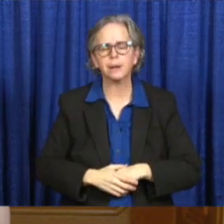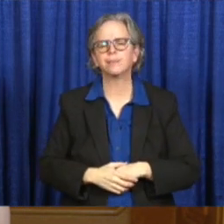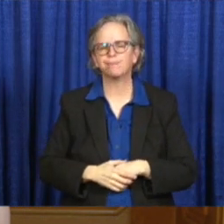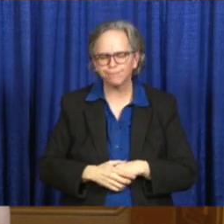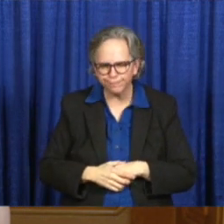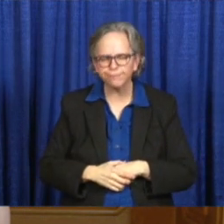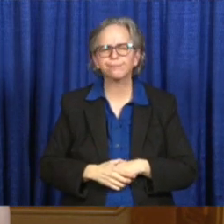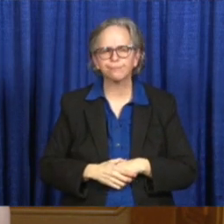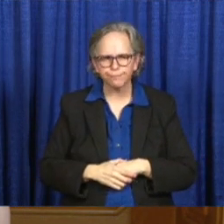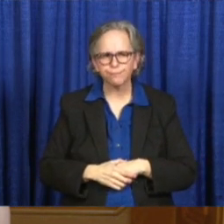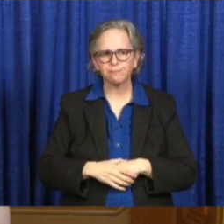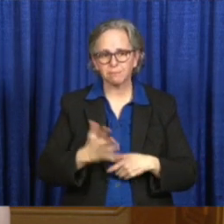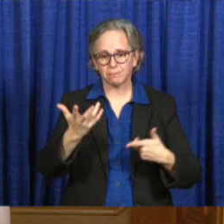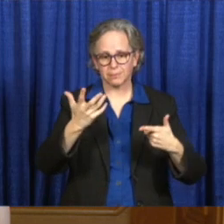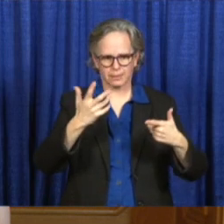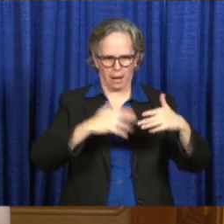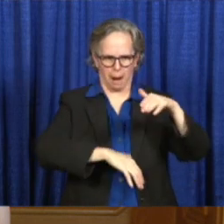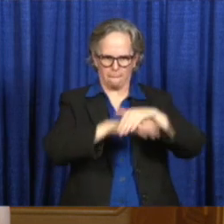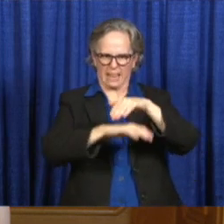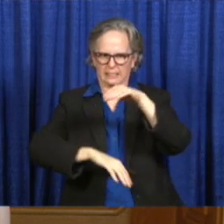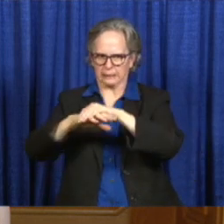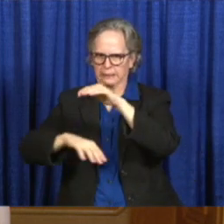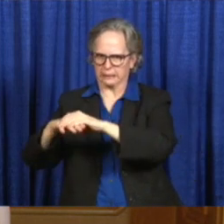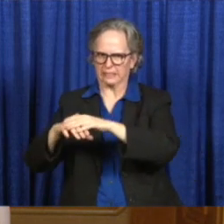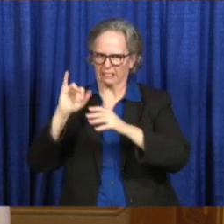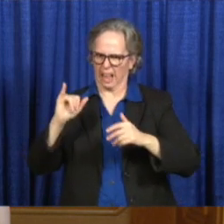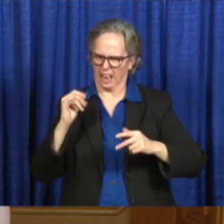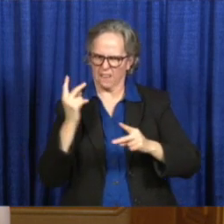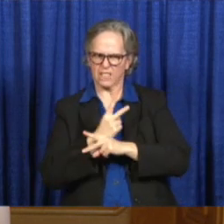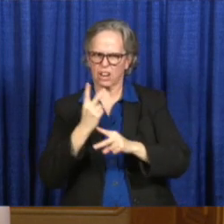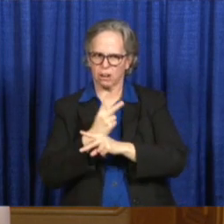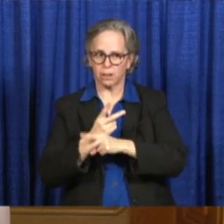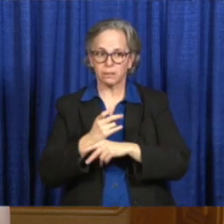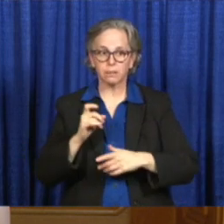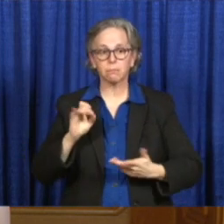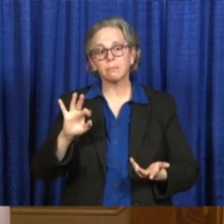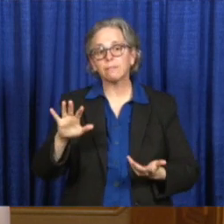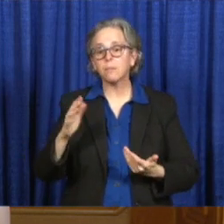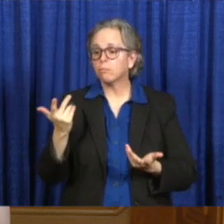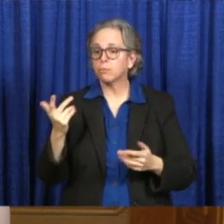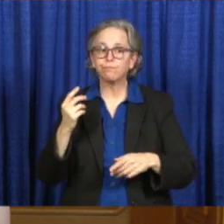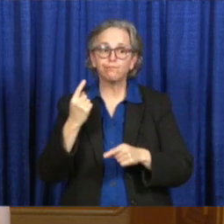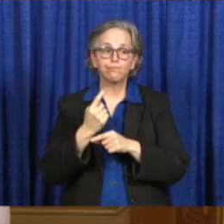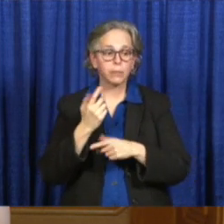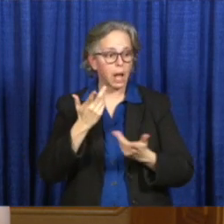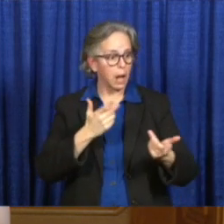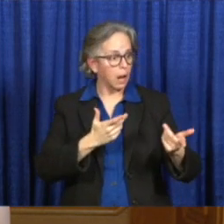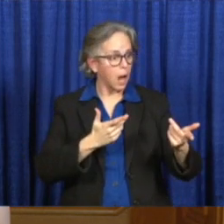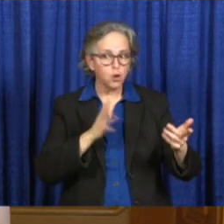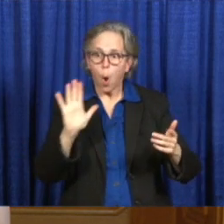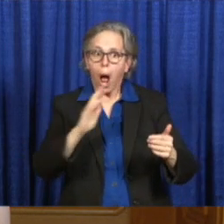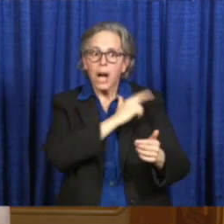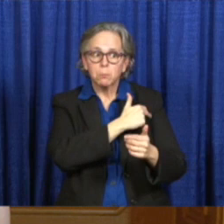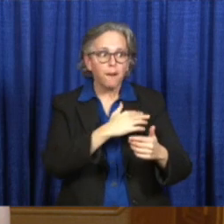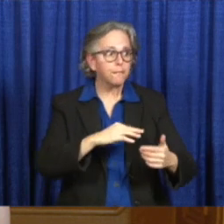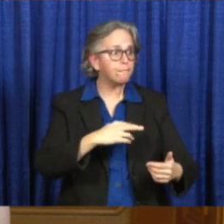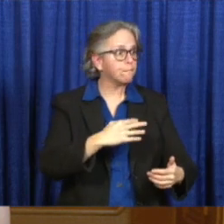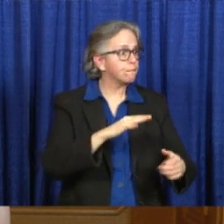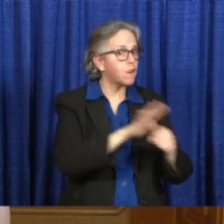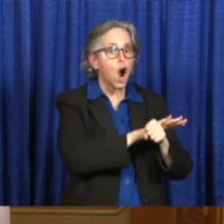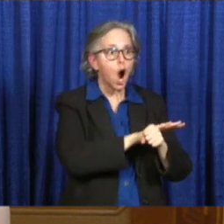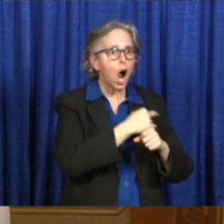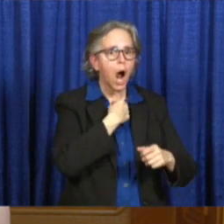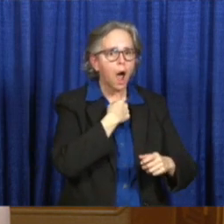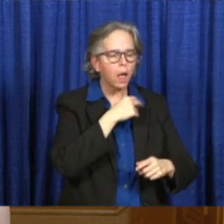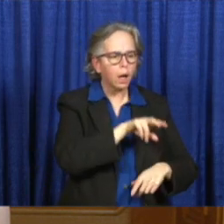is capacity. If the hospital that you're normally going to is full, obviously you need to be going somewhere else. And